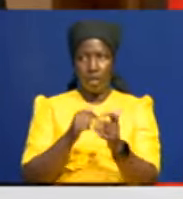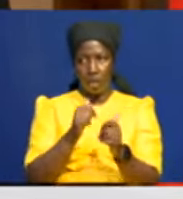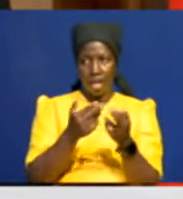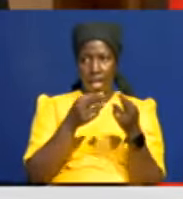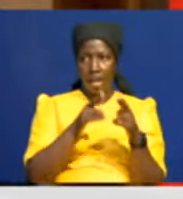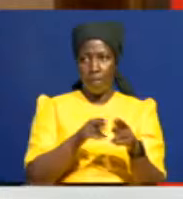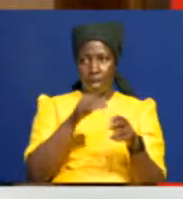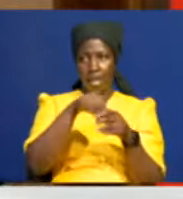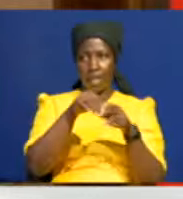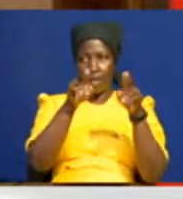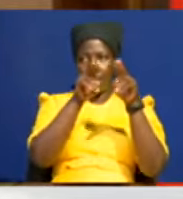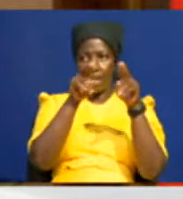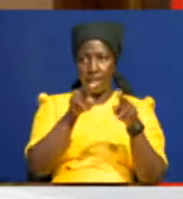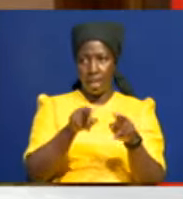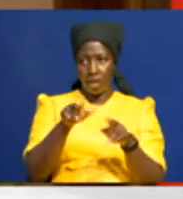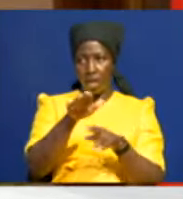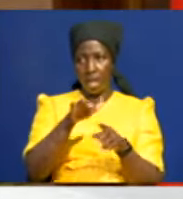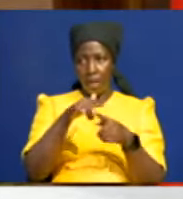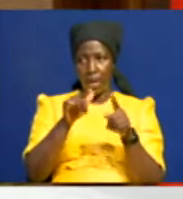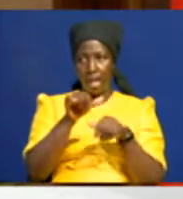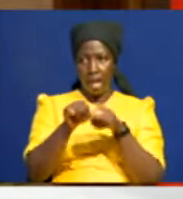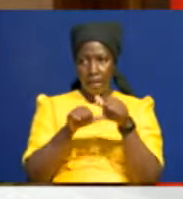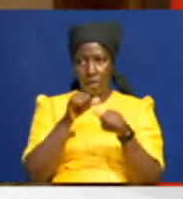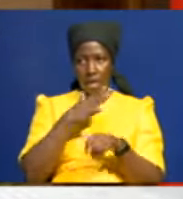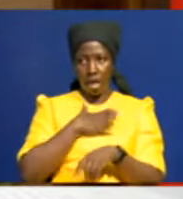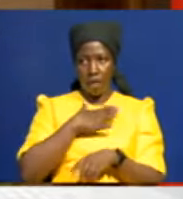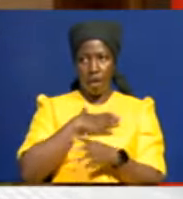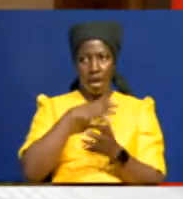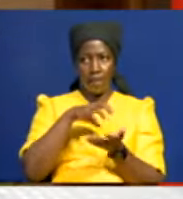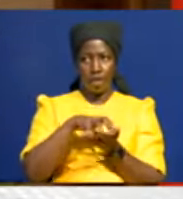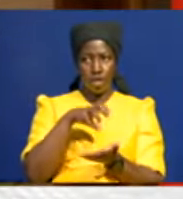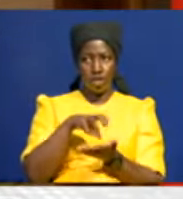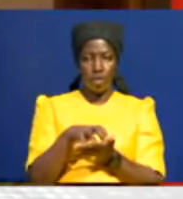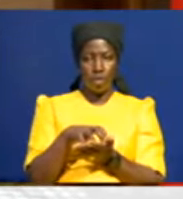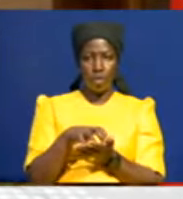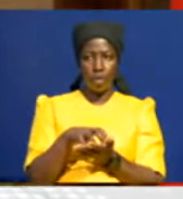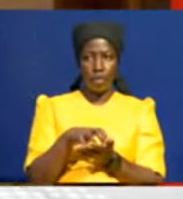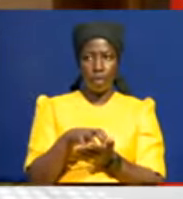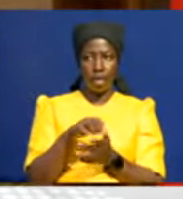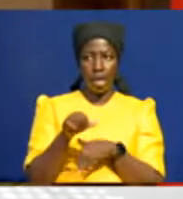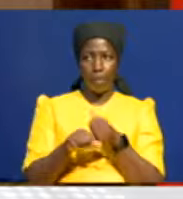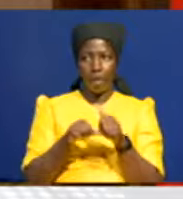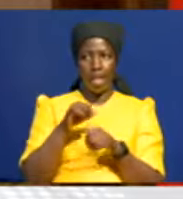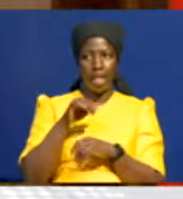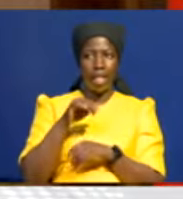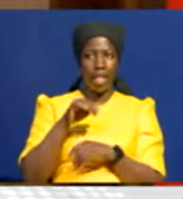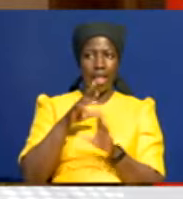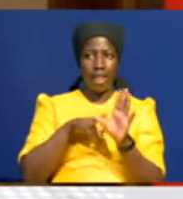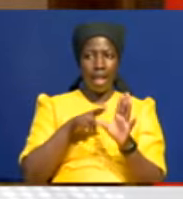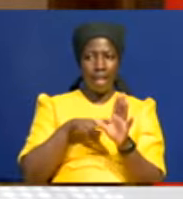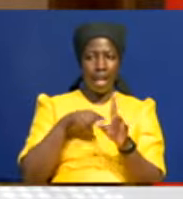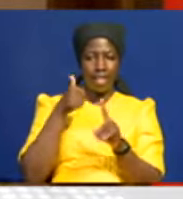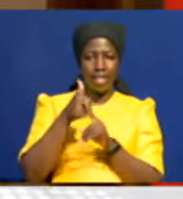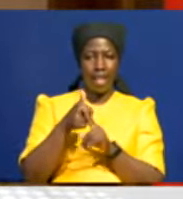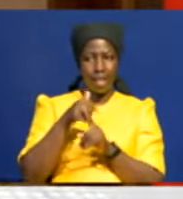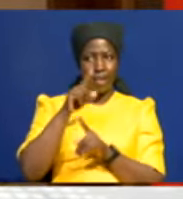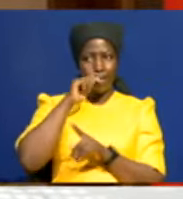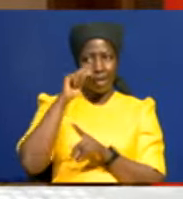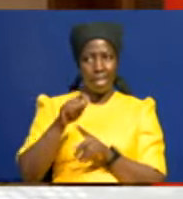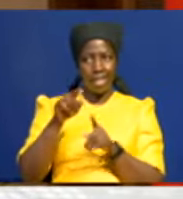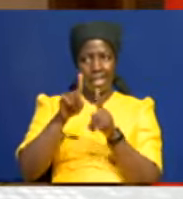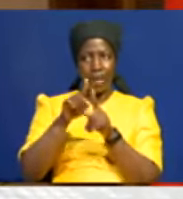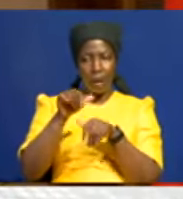international arena. But concerning our position on the Russian aggression against Ukraine and concerning the